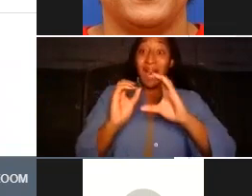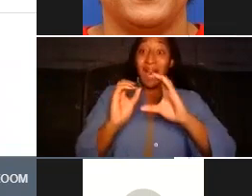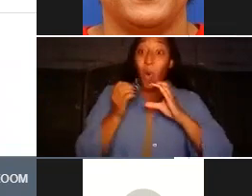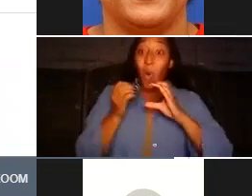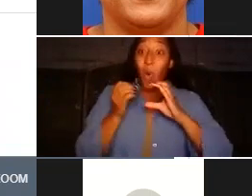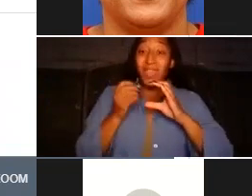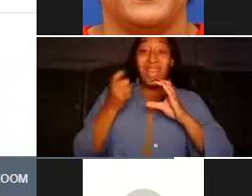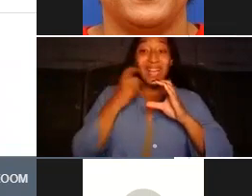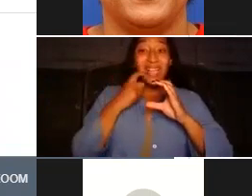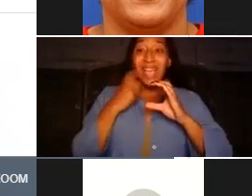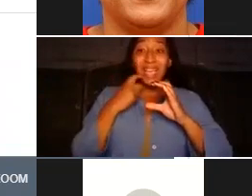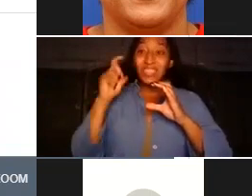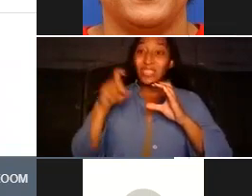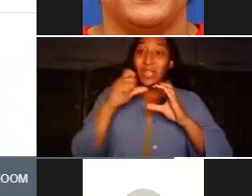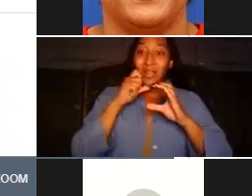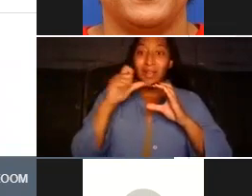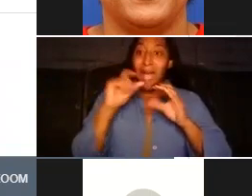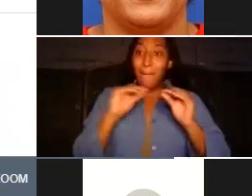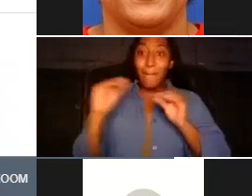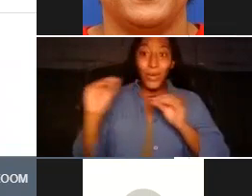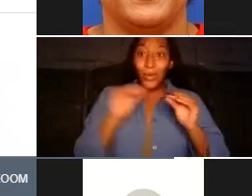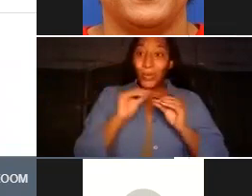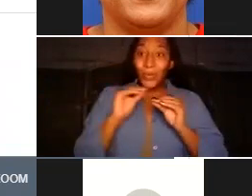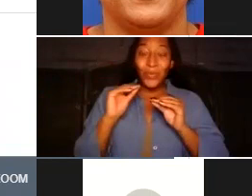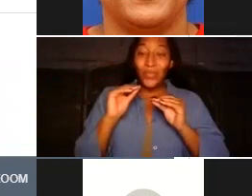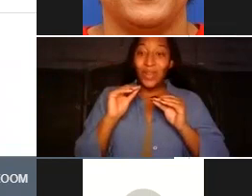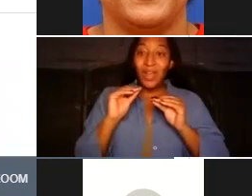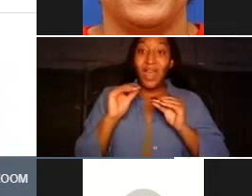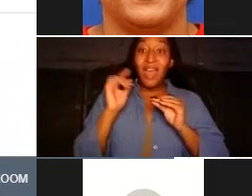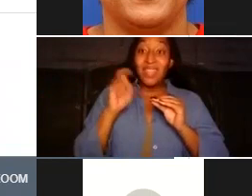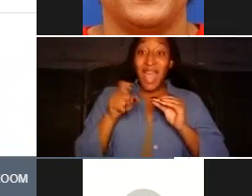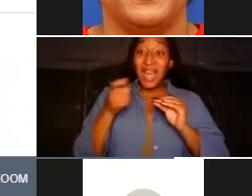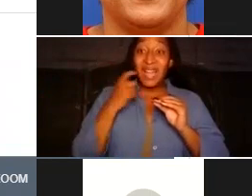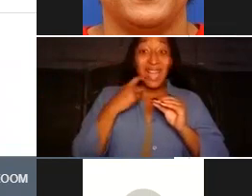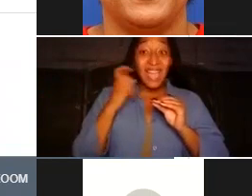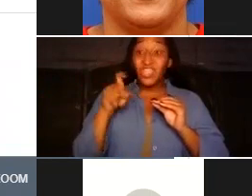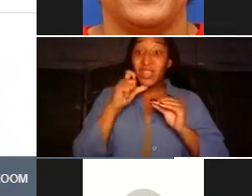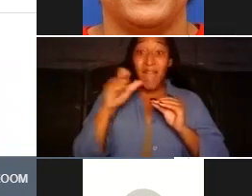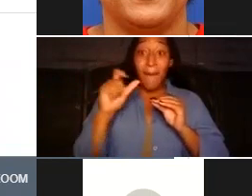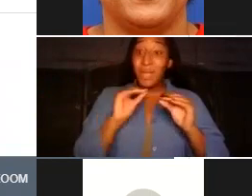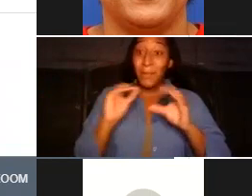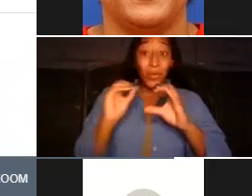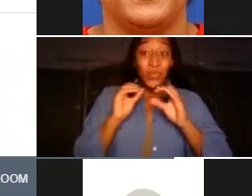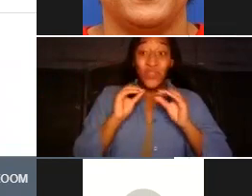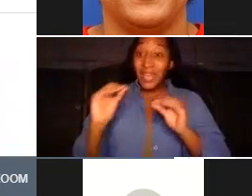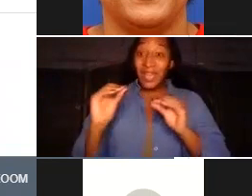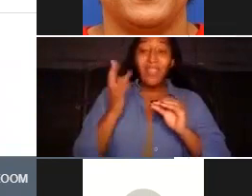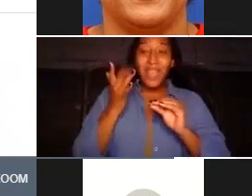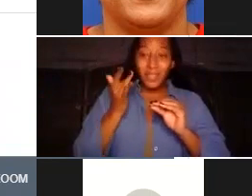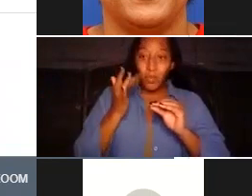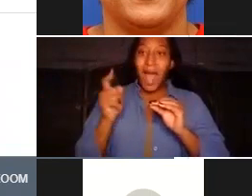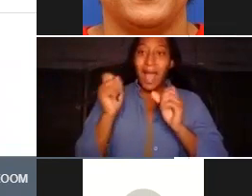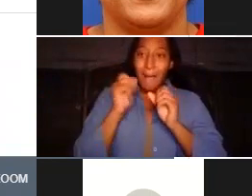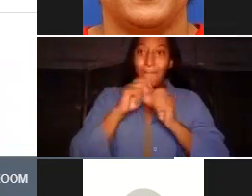move that wildly with that much energy. Remember, I told you a solid has molecules that